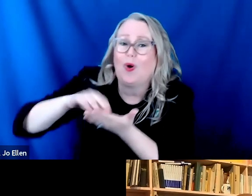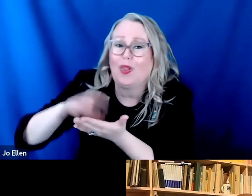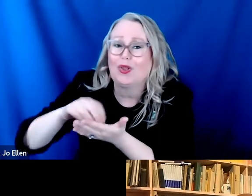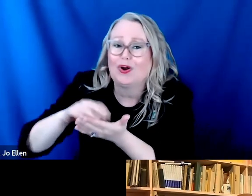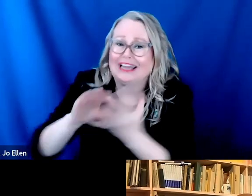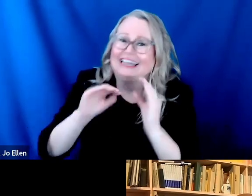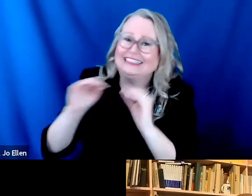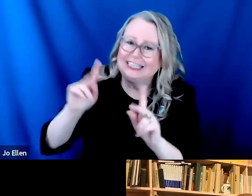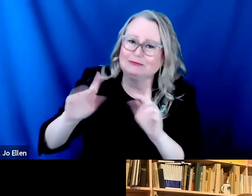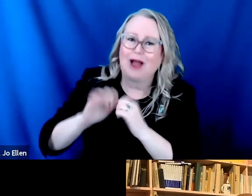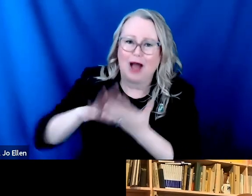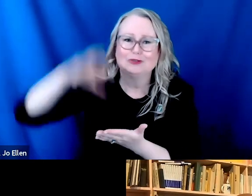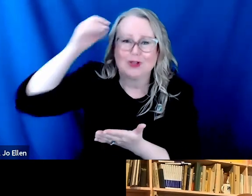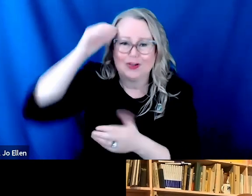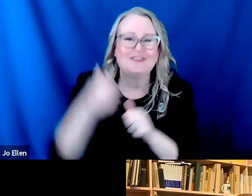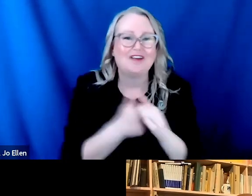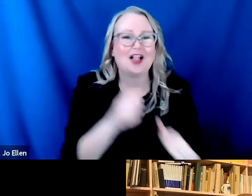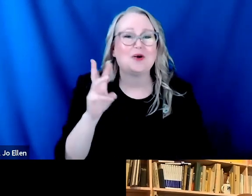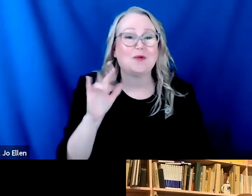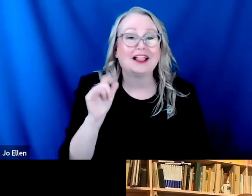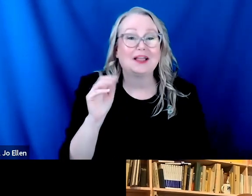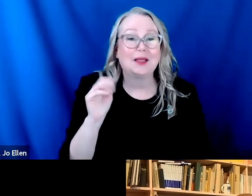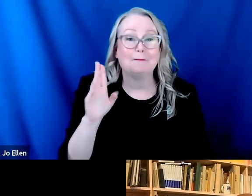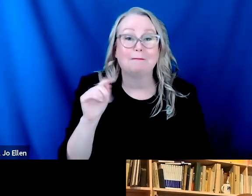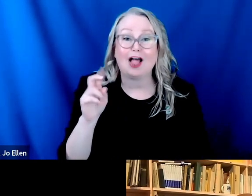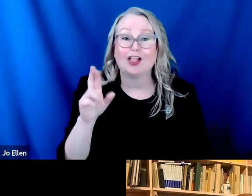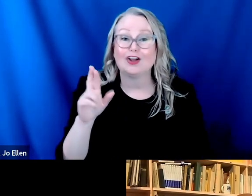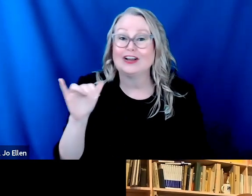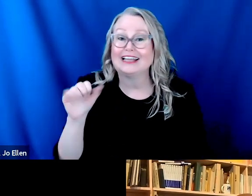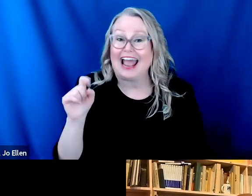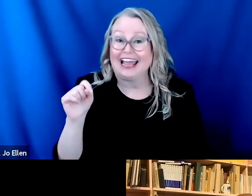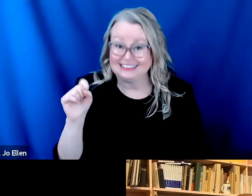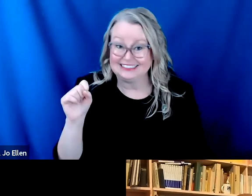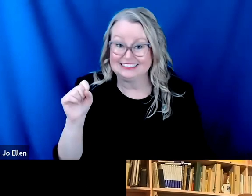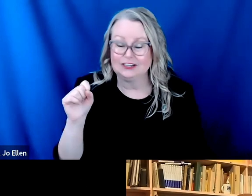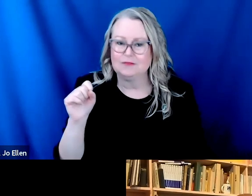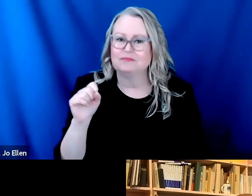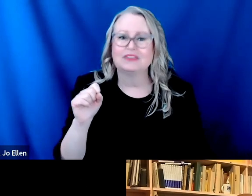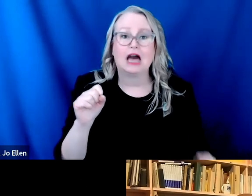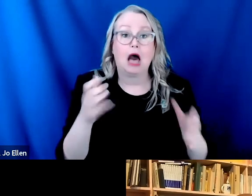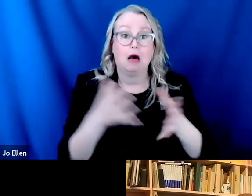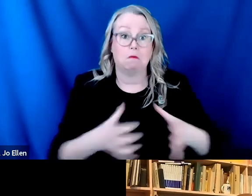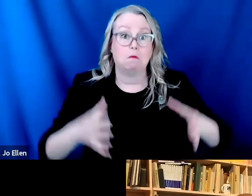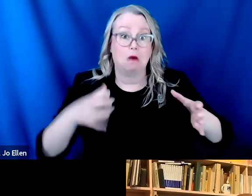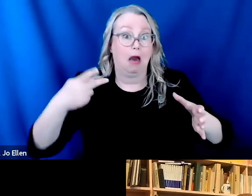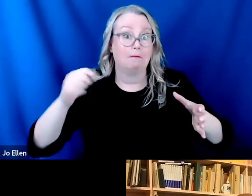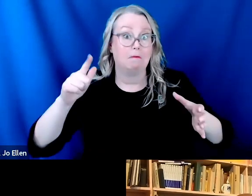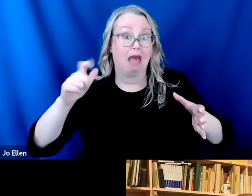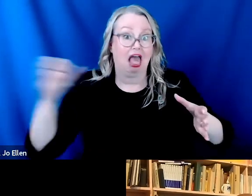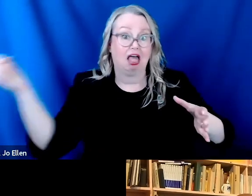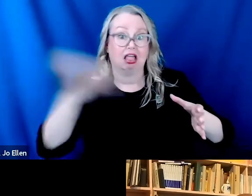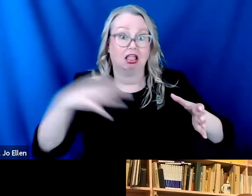words of William Butler Yeats, education is not the filling of a pail, but the lighting of a